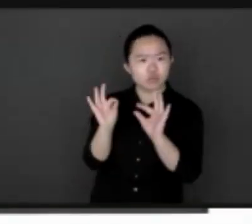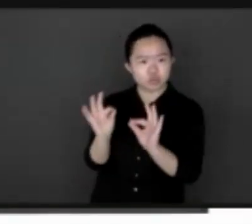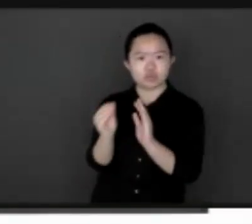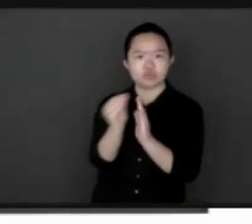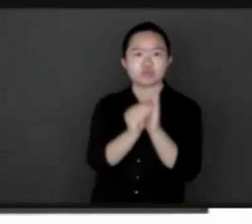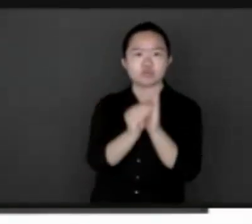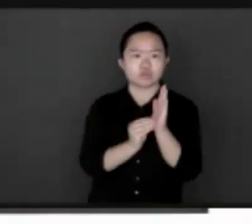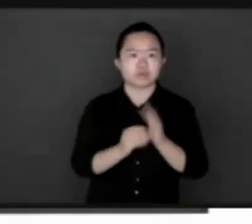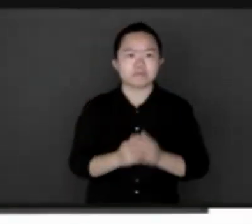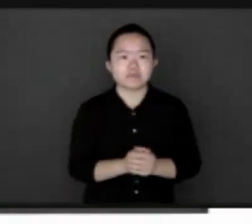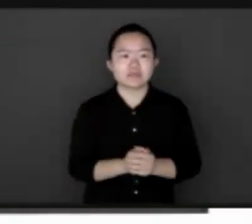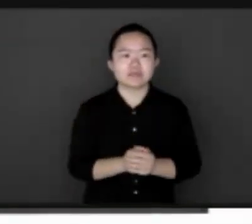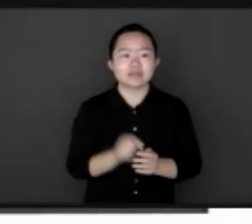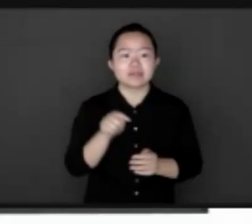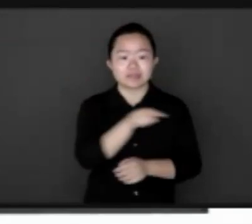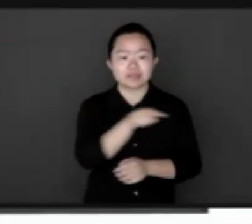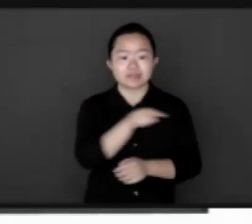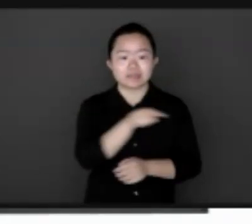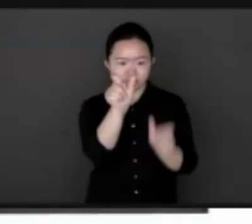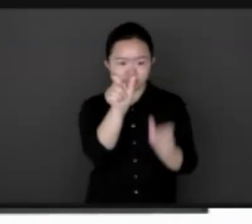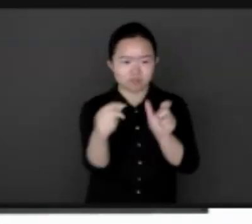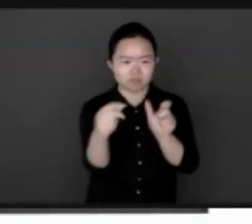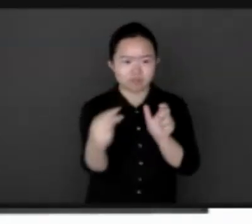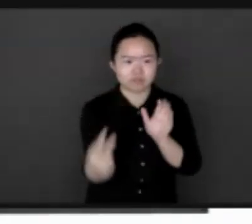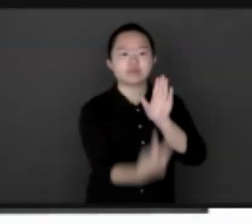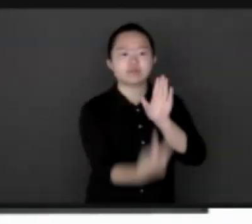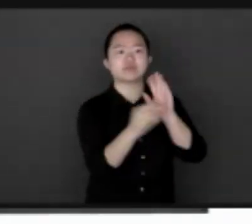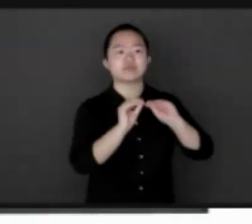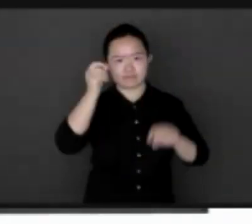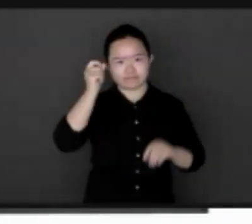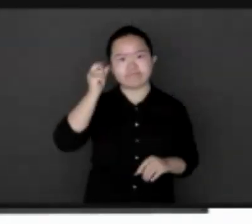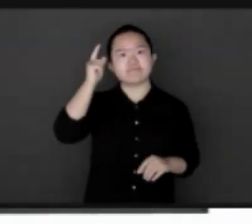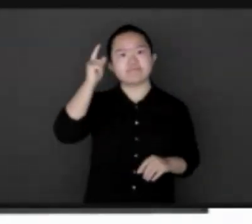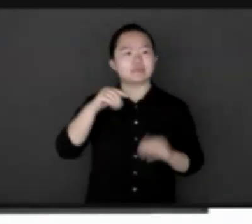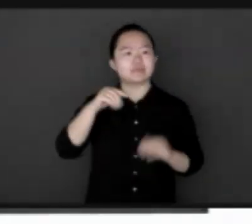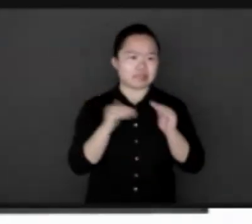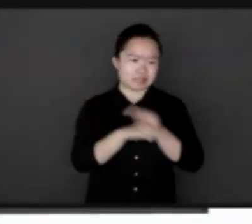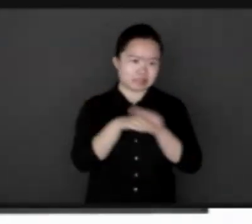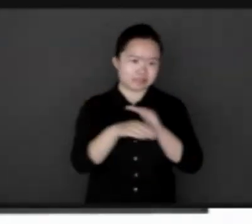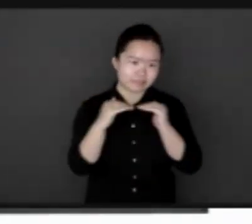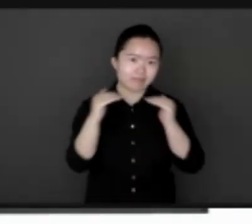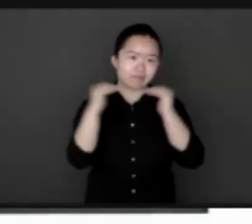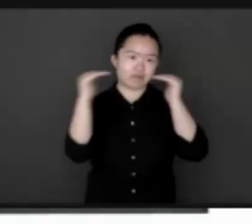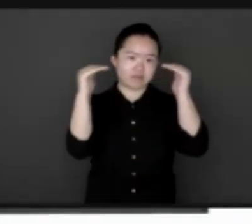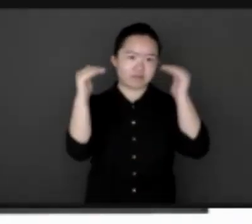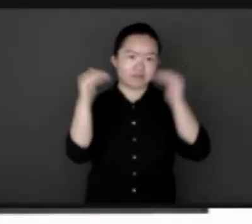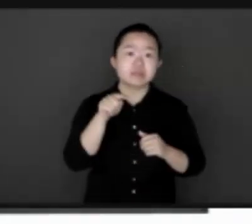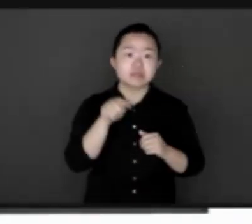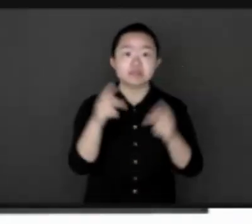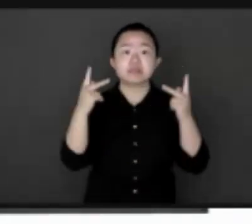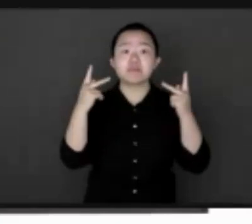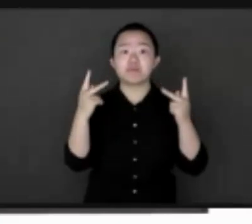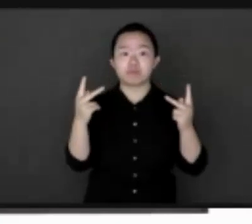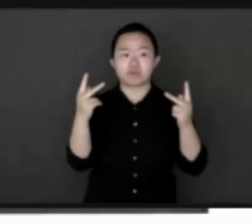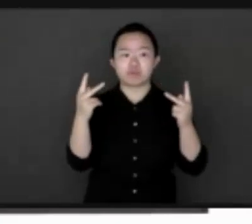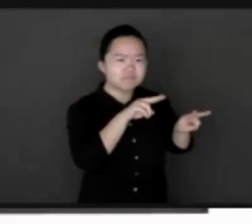organizations tend to forget is that the accessibility statement is made for two target audiences. So it should not just